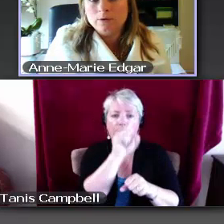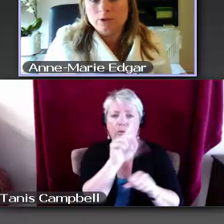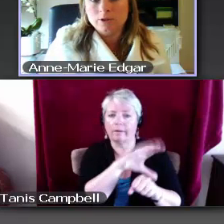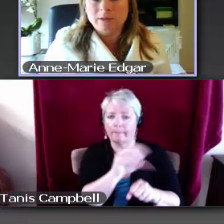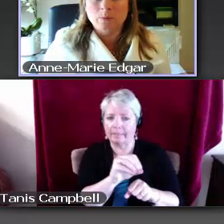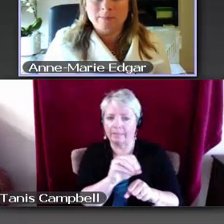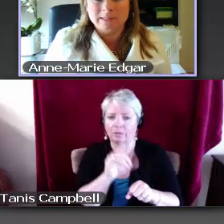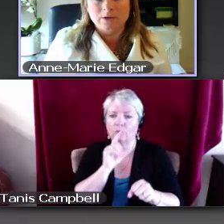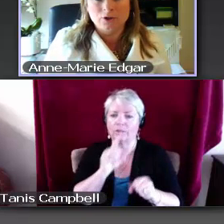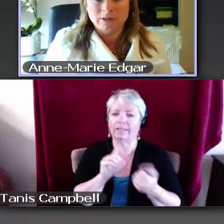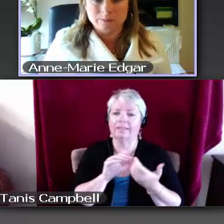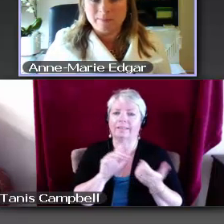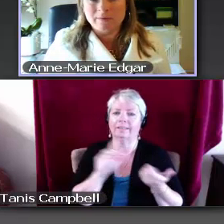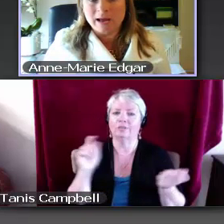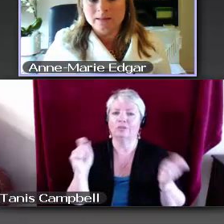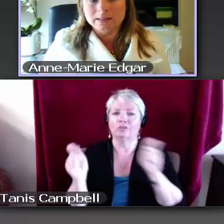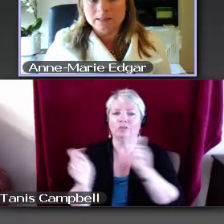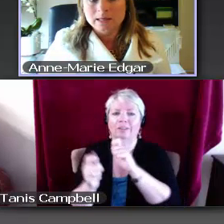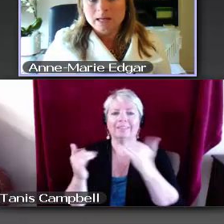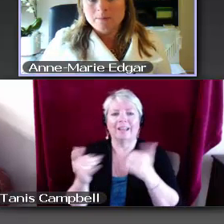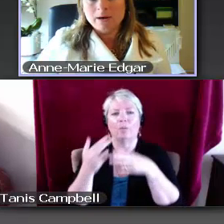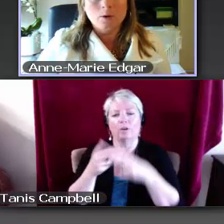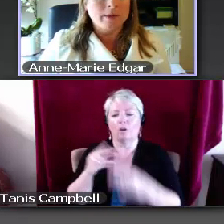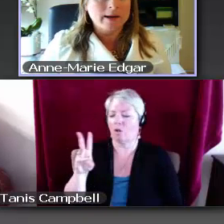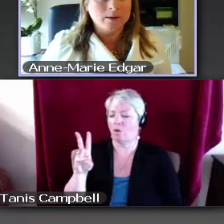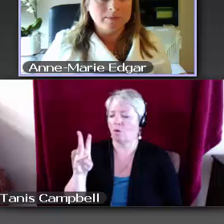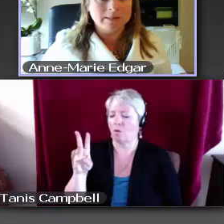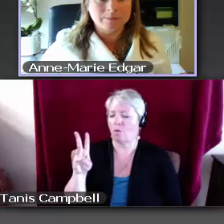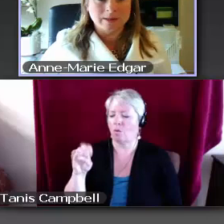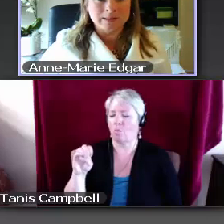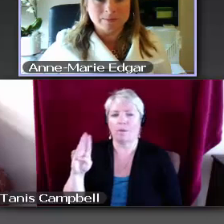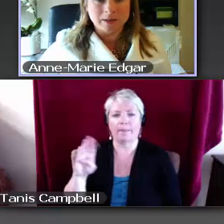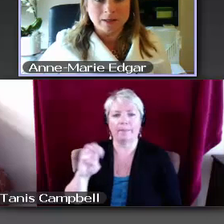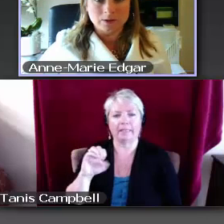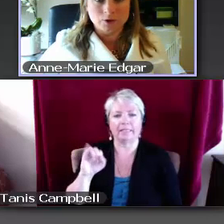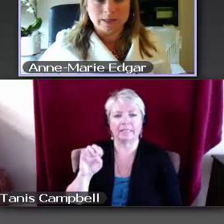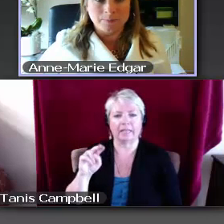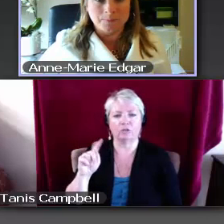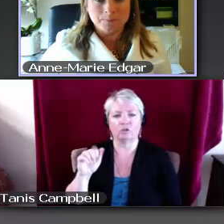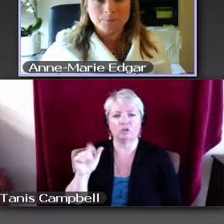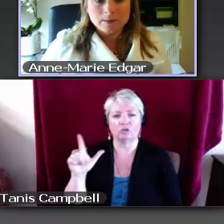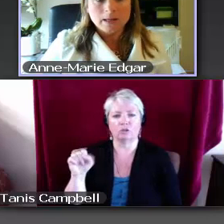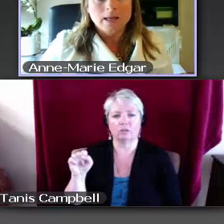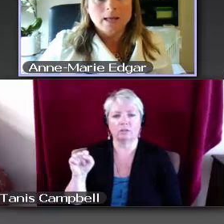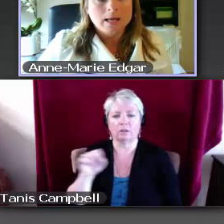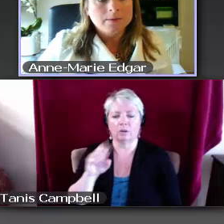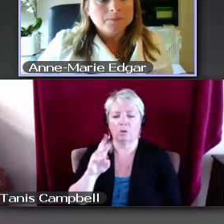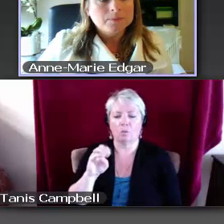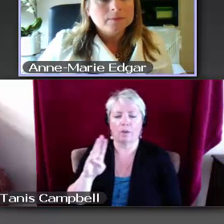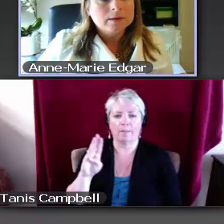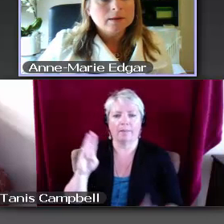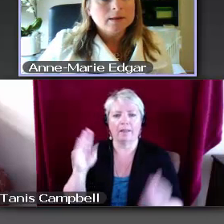morph it over to be Web Essentials, Web Advanced. But I hope that helps explain some of the history.